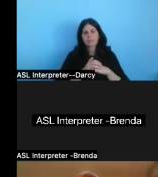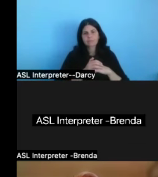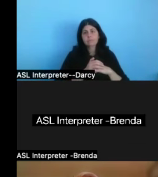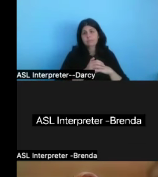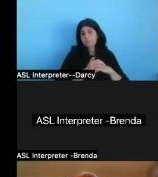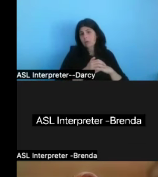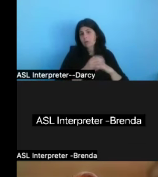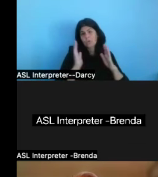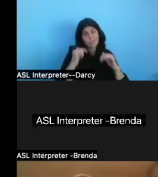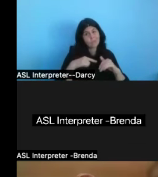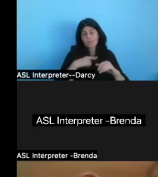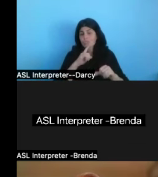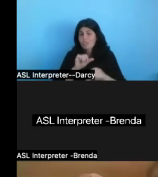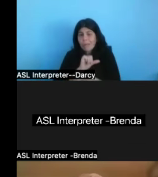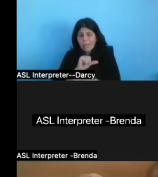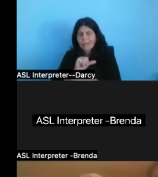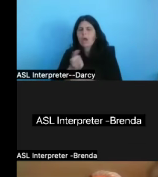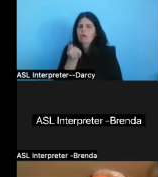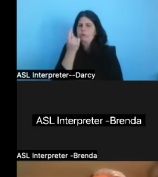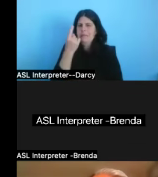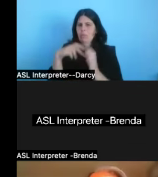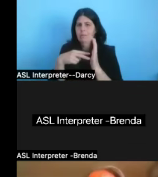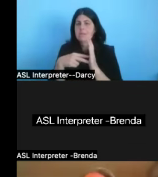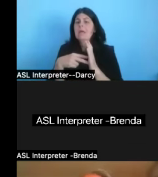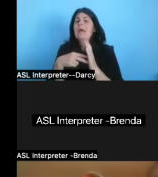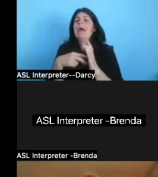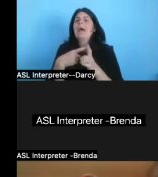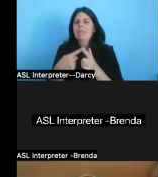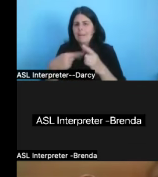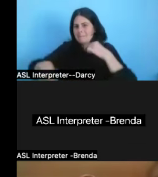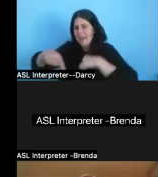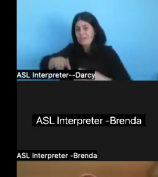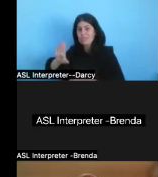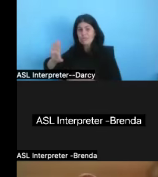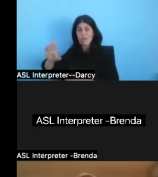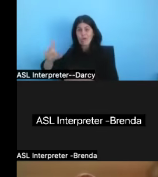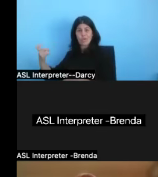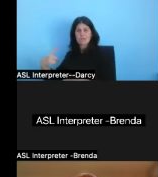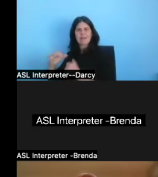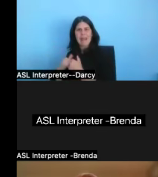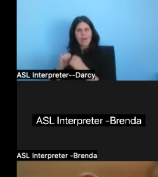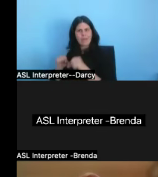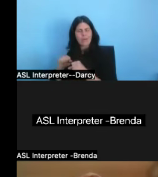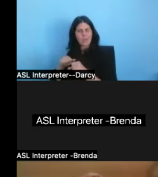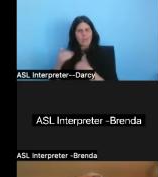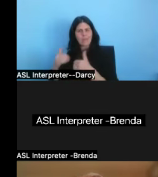what those are, so that we can go back to your basic question: how do we accelerate this and get this into